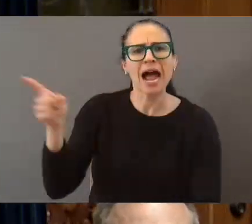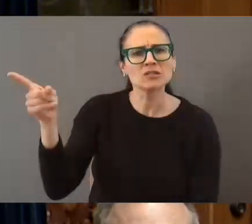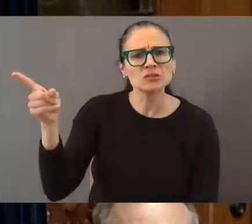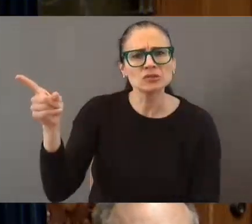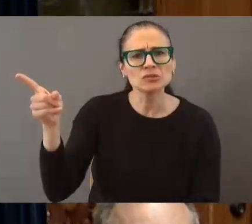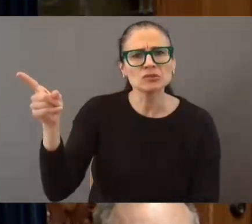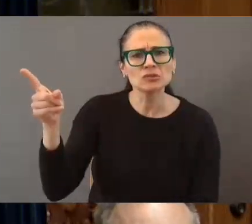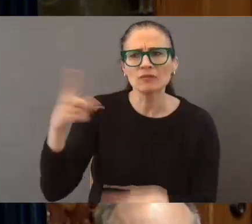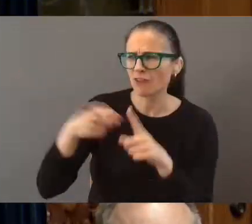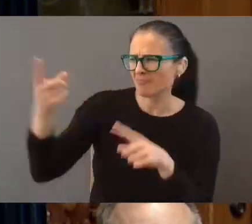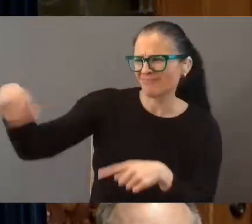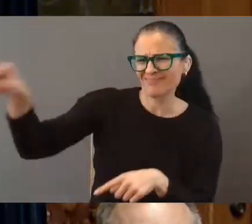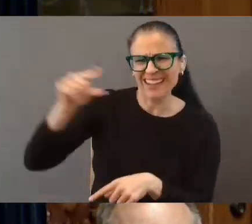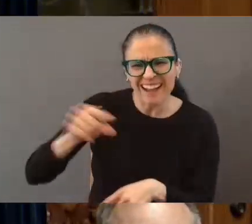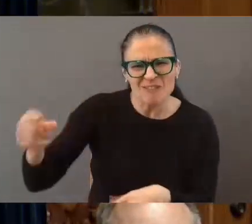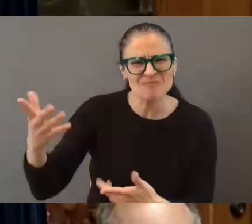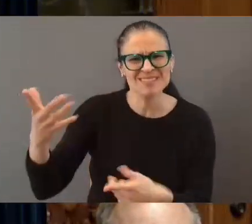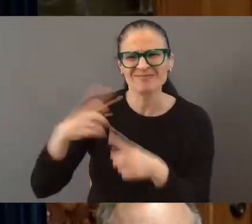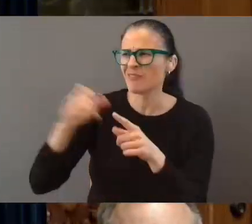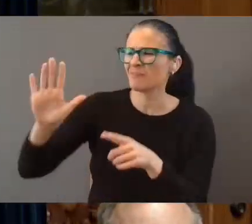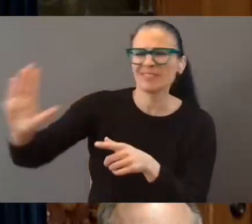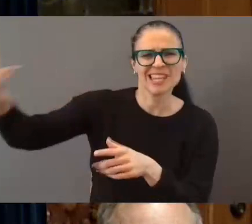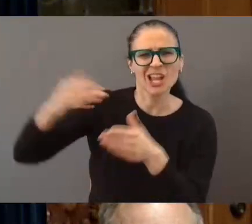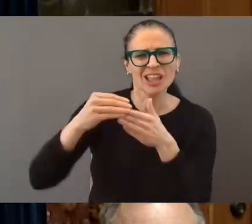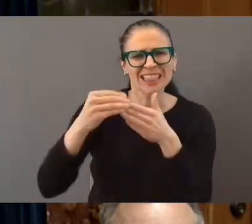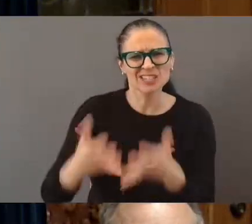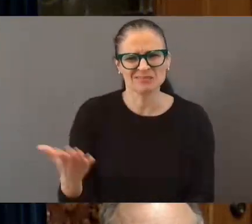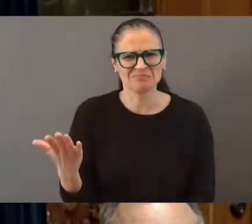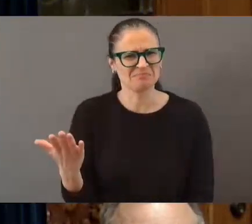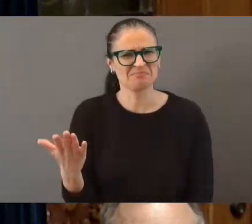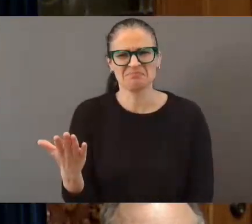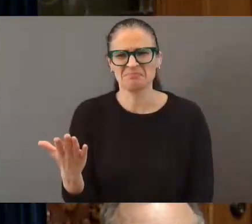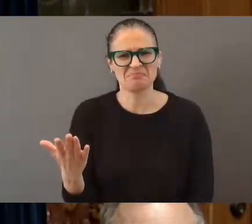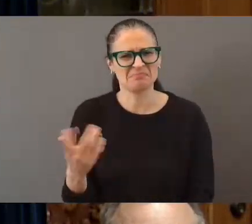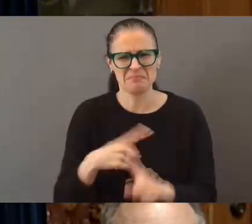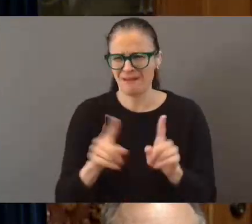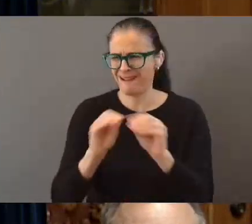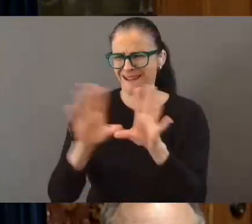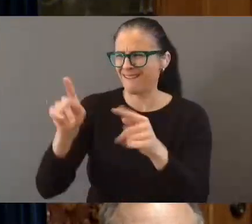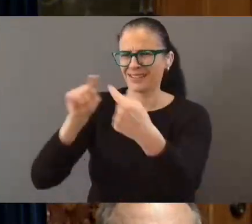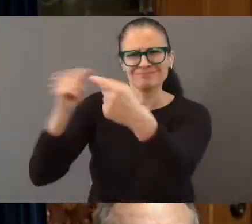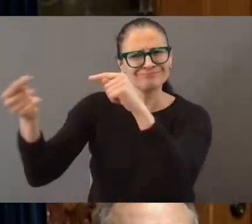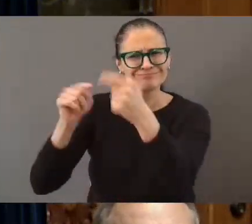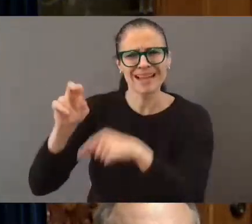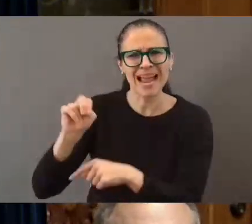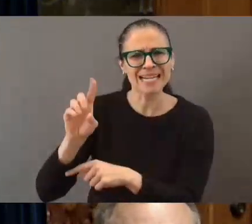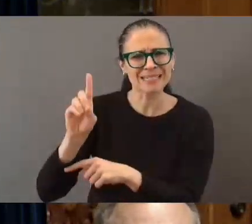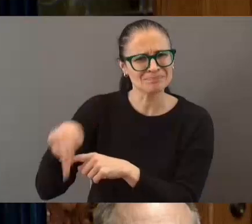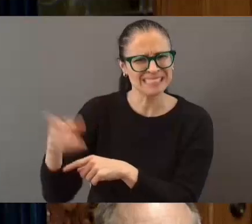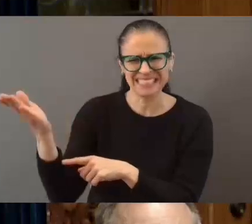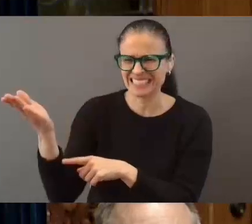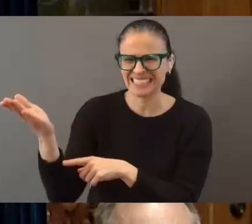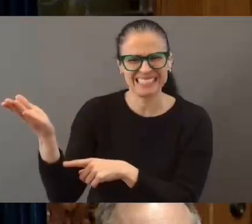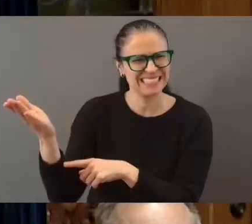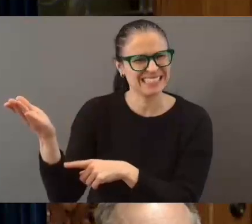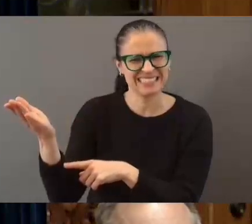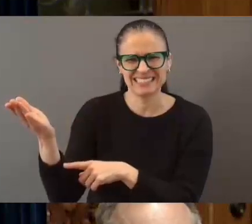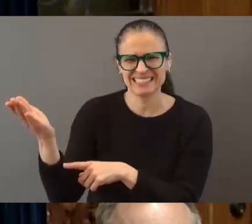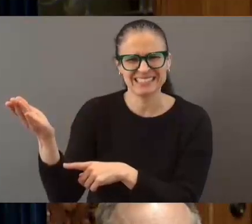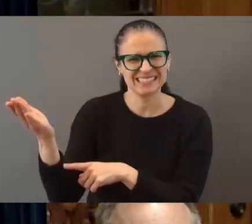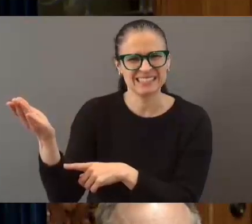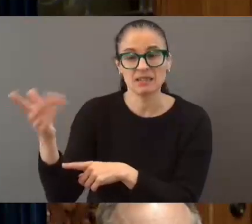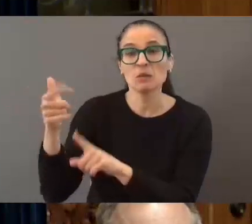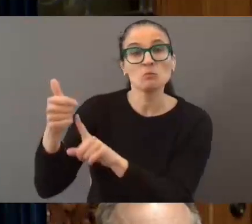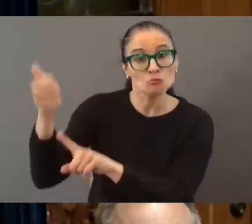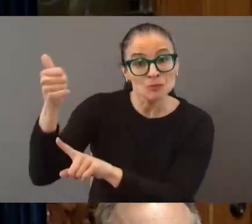so clearly divided and at war with their own base? The Premier and the Energy Minister have said they fully